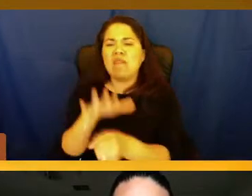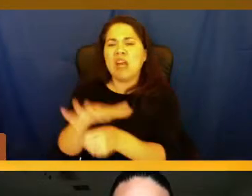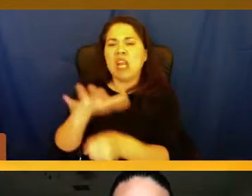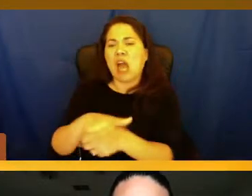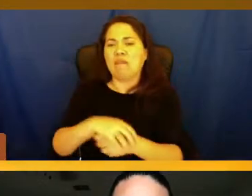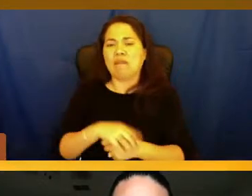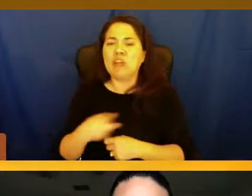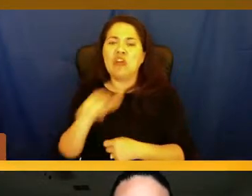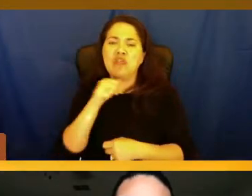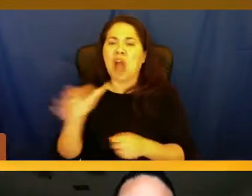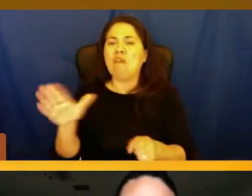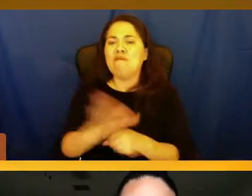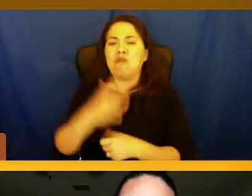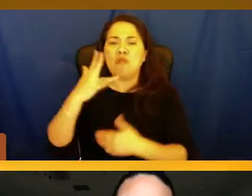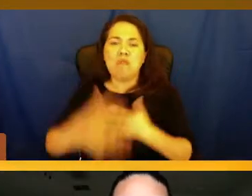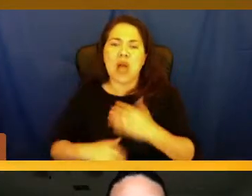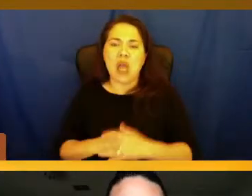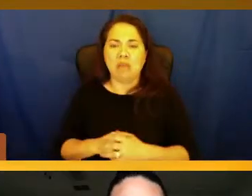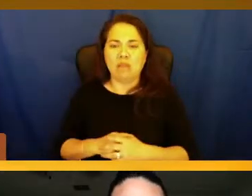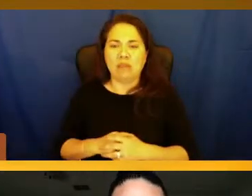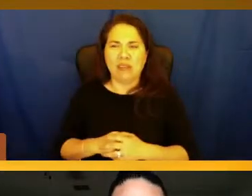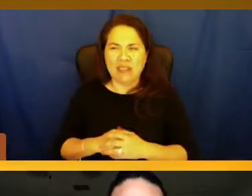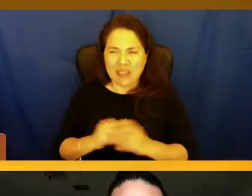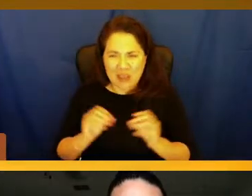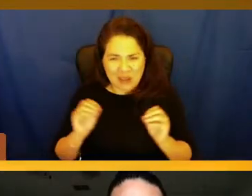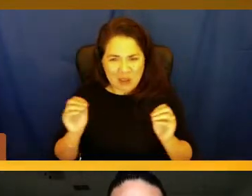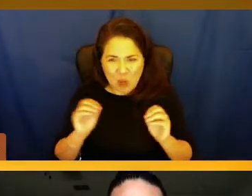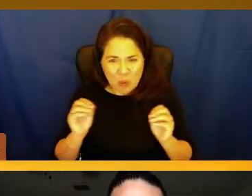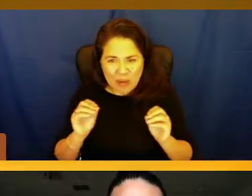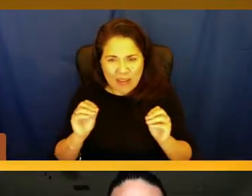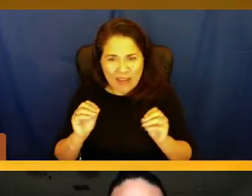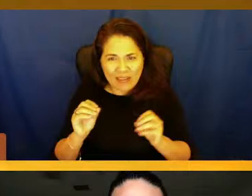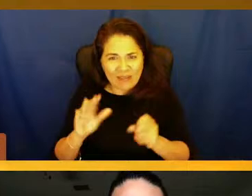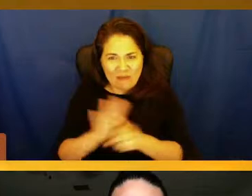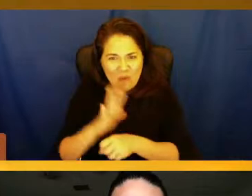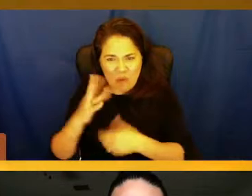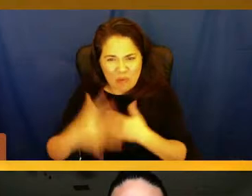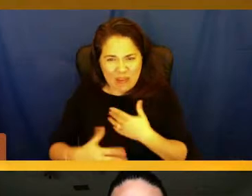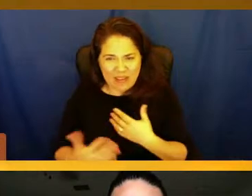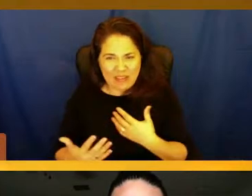full-blooded, even though neither nation ever used blood quantum to determine who we are.